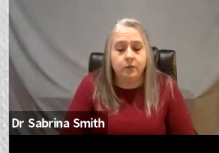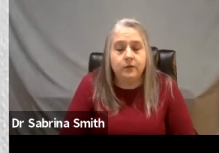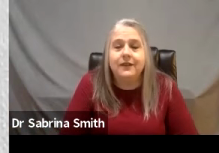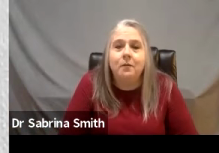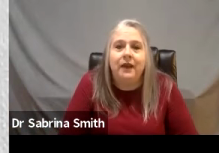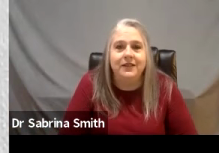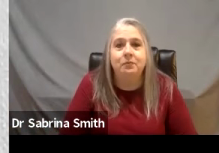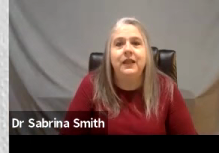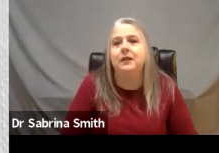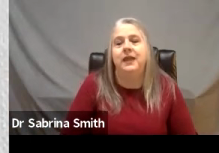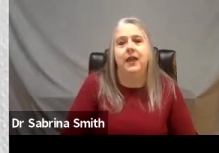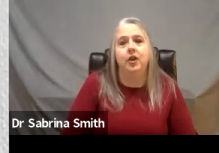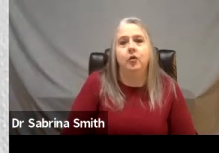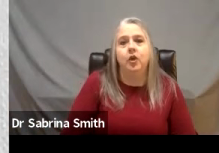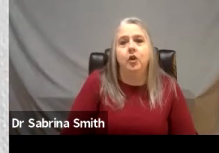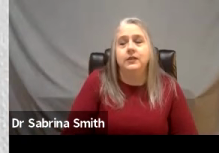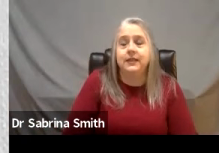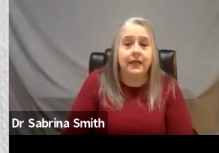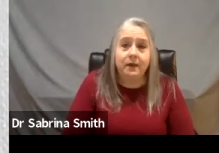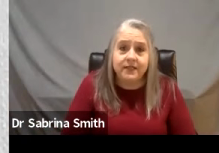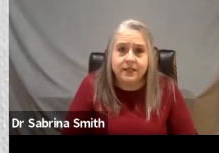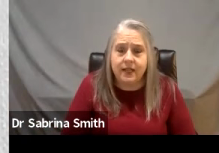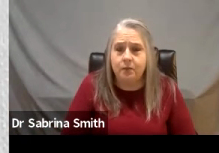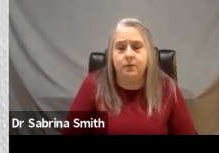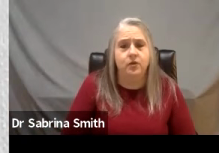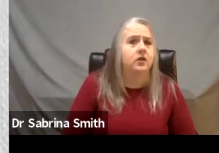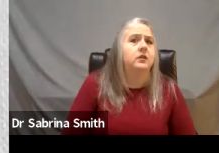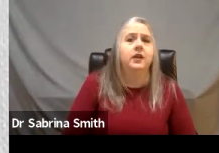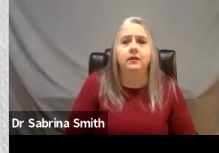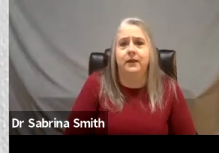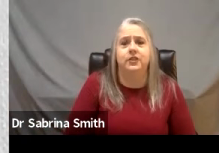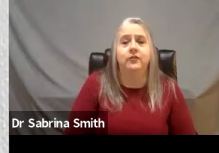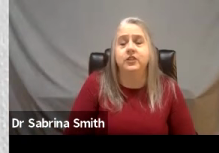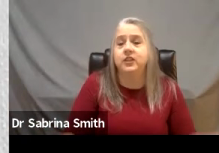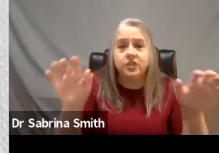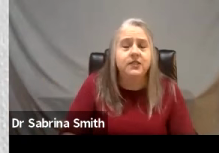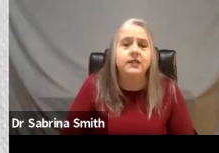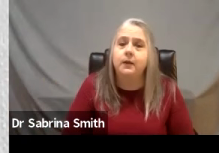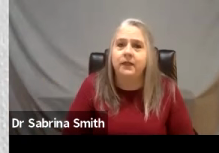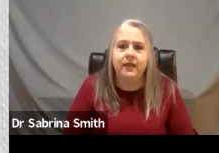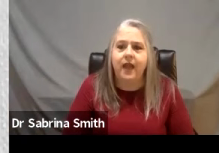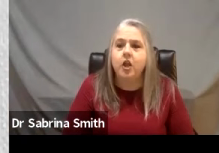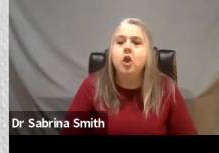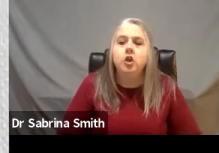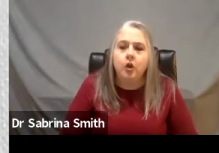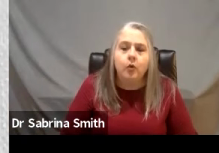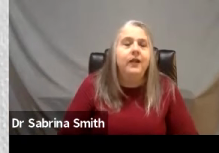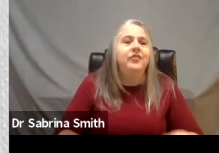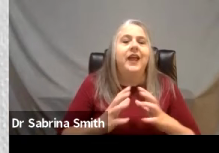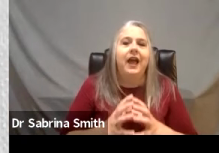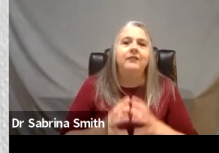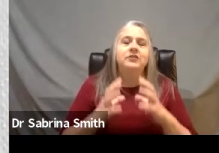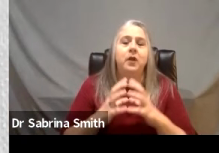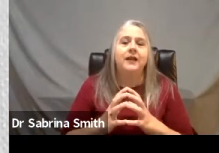interpreting, compare it to playing a piano. Does anybody sit down and play Mozart, Beethoven? Do they just sit down and play that? No,